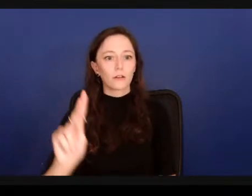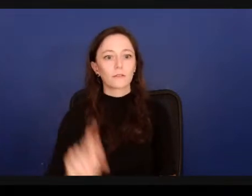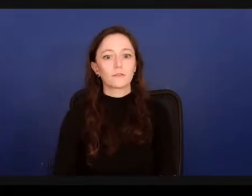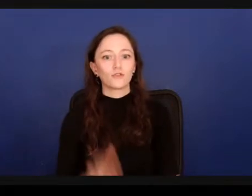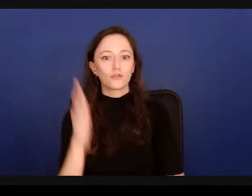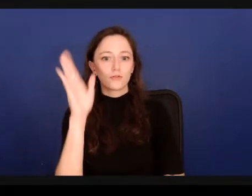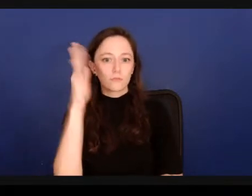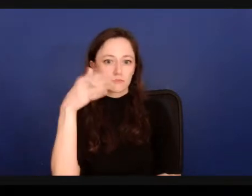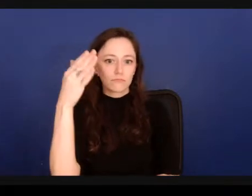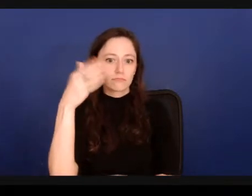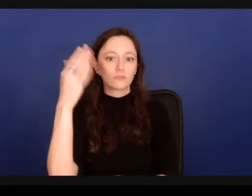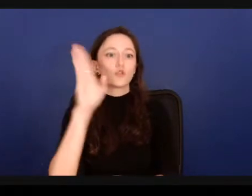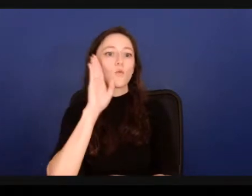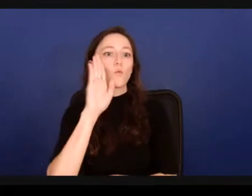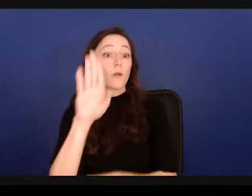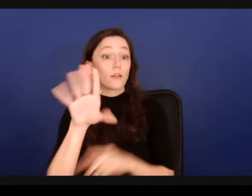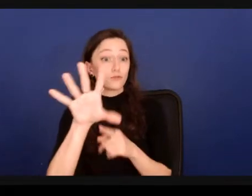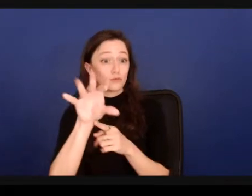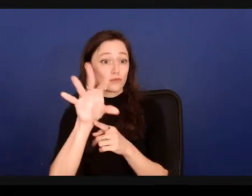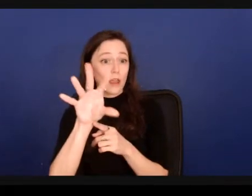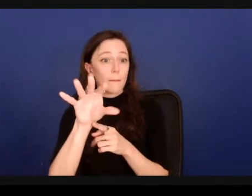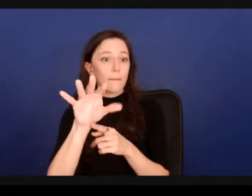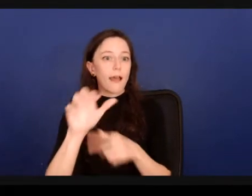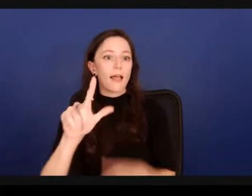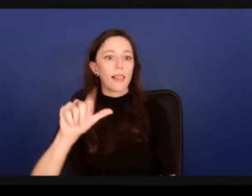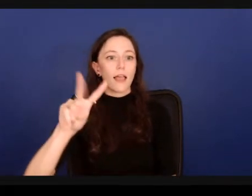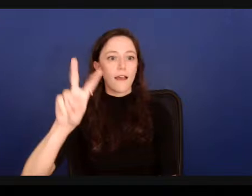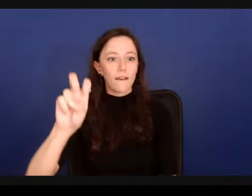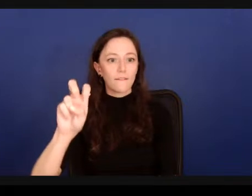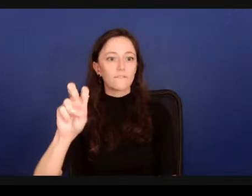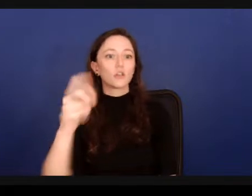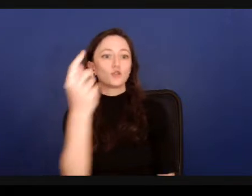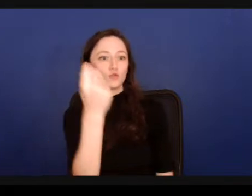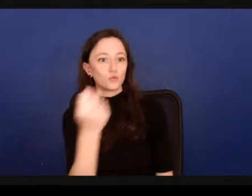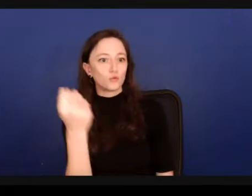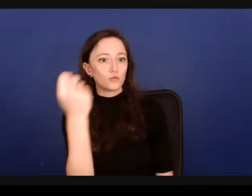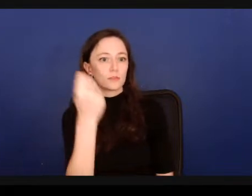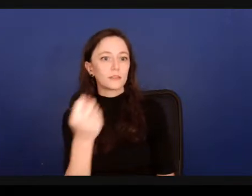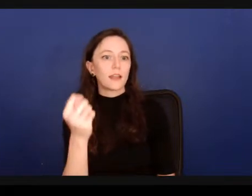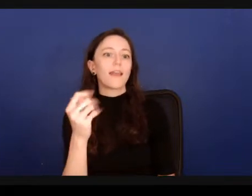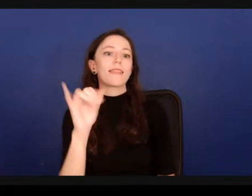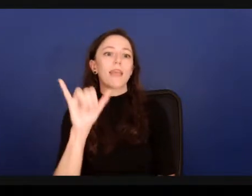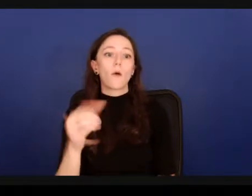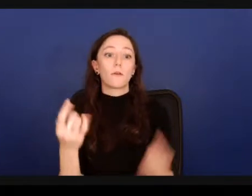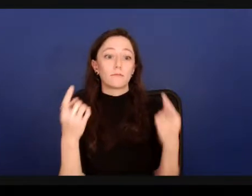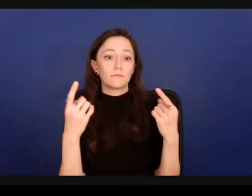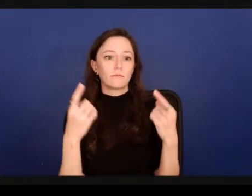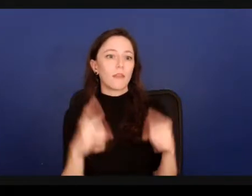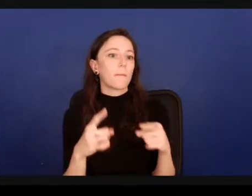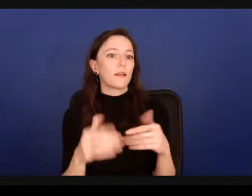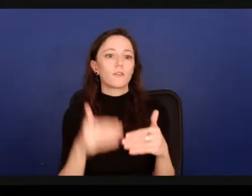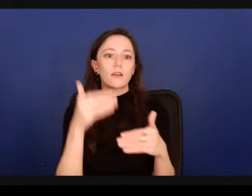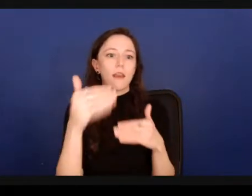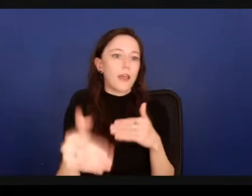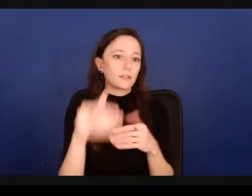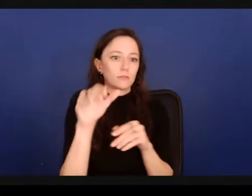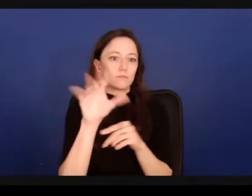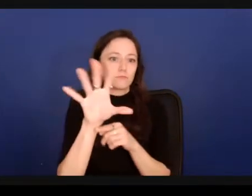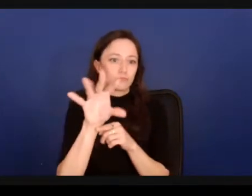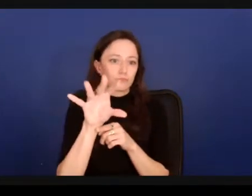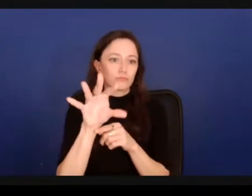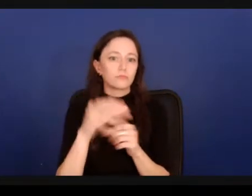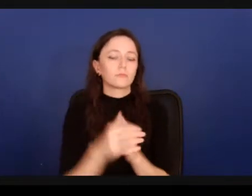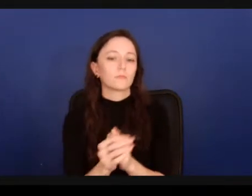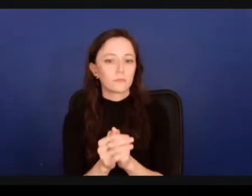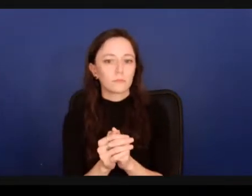we will stream that to you guys live from the National Park on Tuesday. That'll be our next broadcast. We'll generally focus on these red